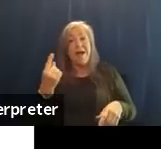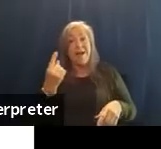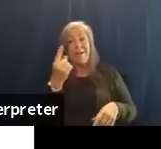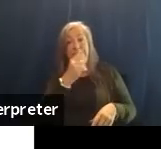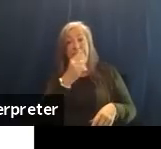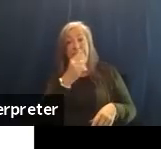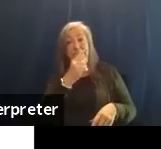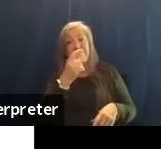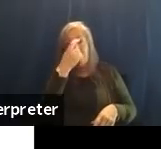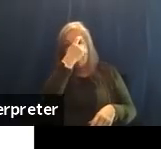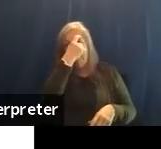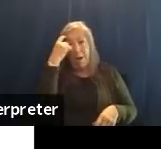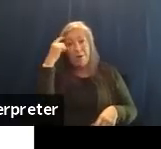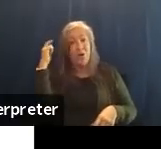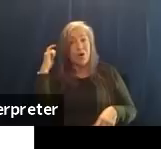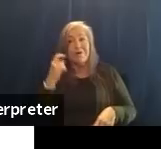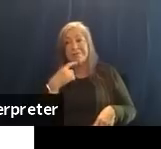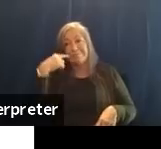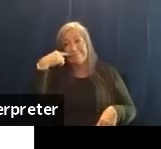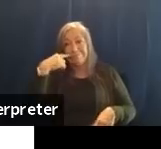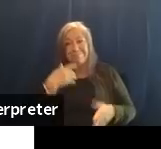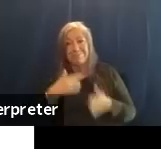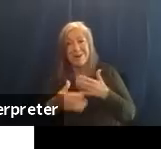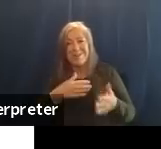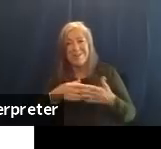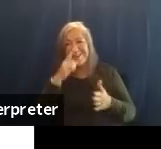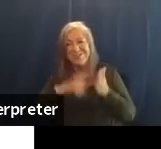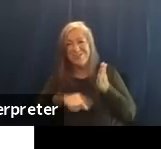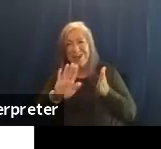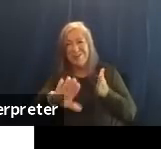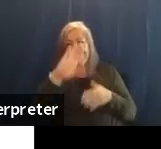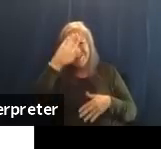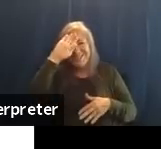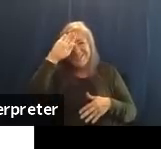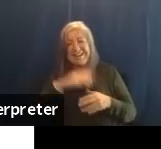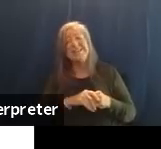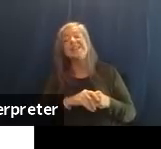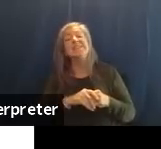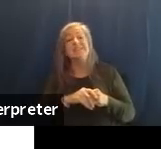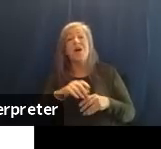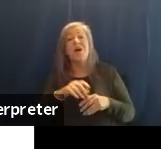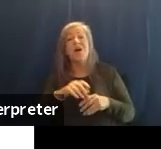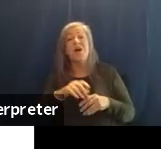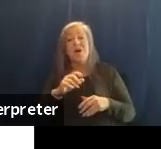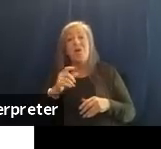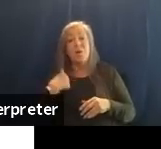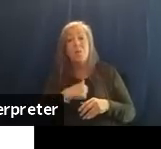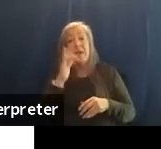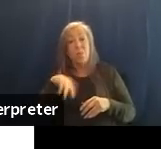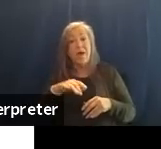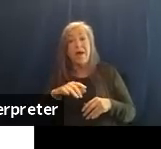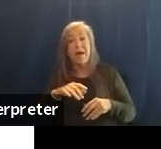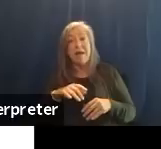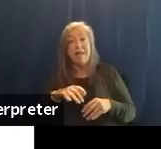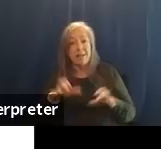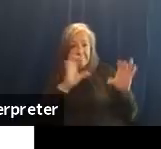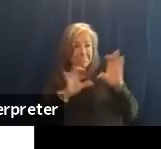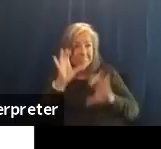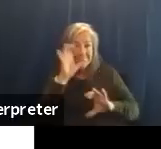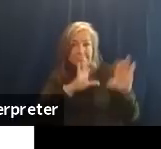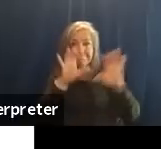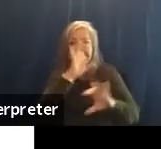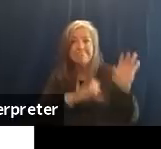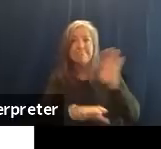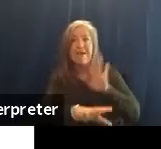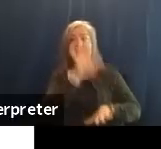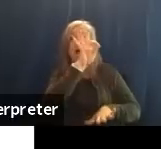building administrator will be monitoring this, and we will track you down and we will help you take your temperature and complete